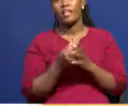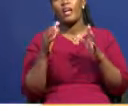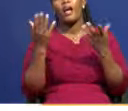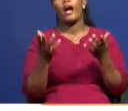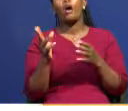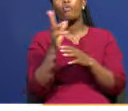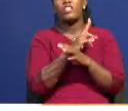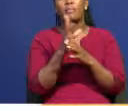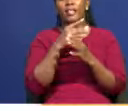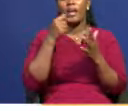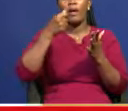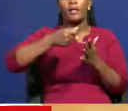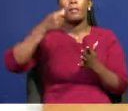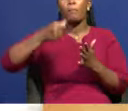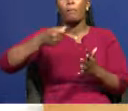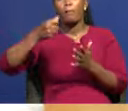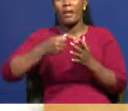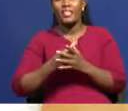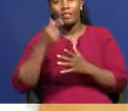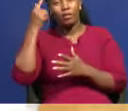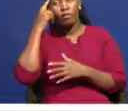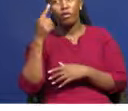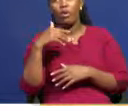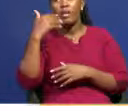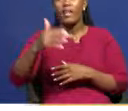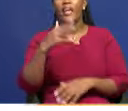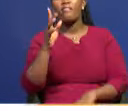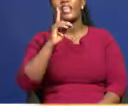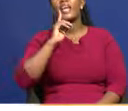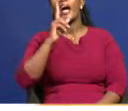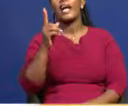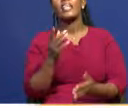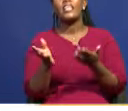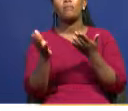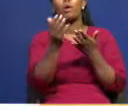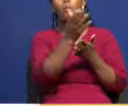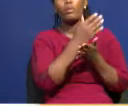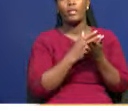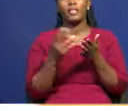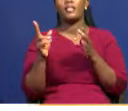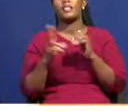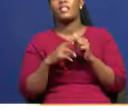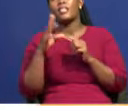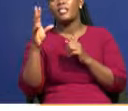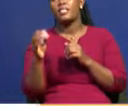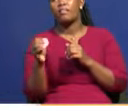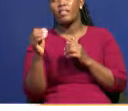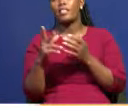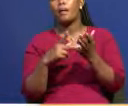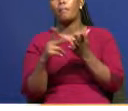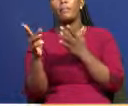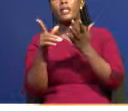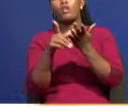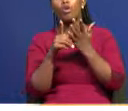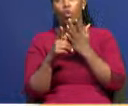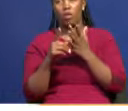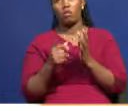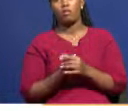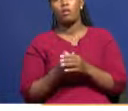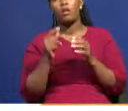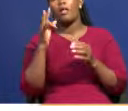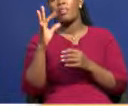is that we know that for every 100 shillings we collect, 70% goes to pay loans, mm-hmm.